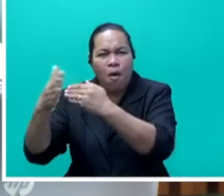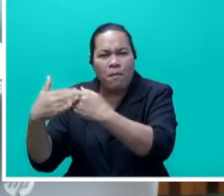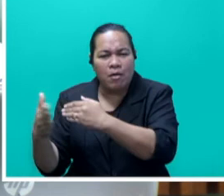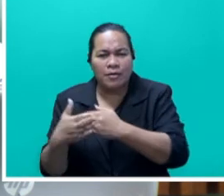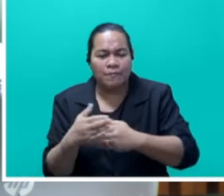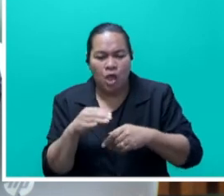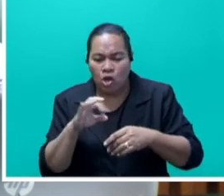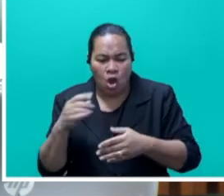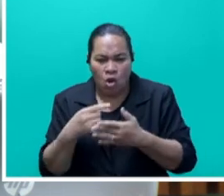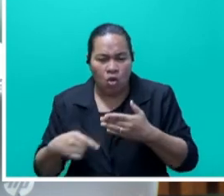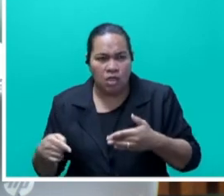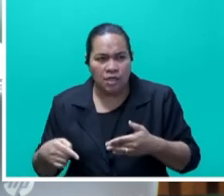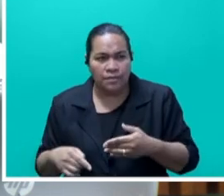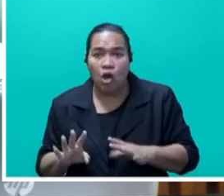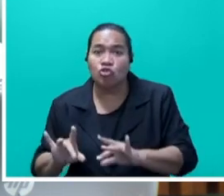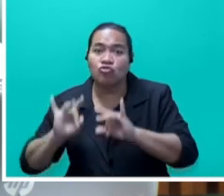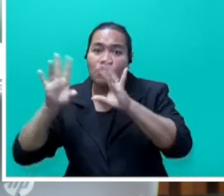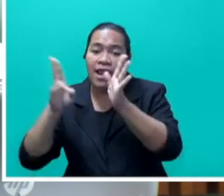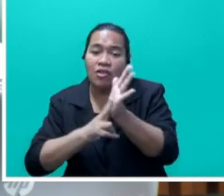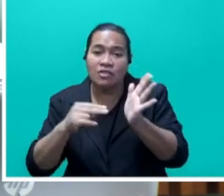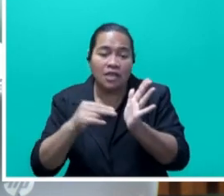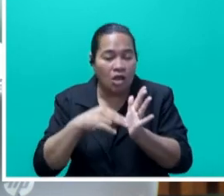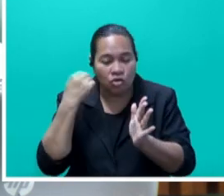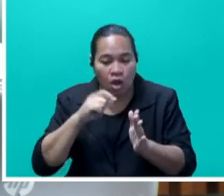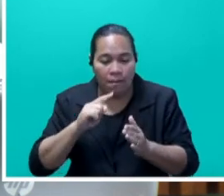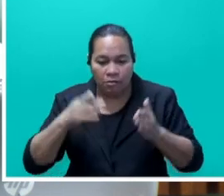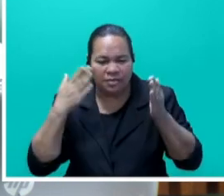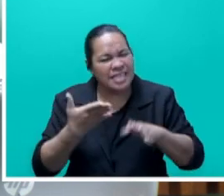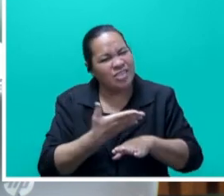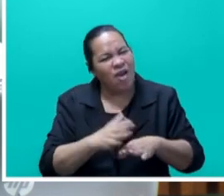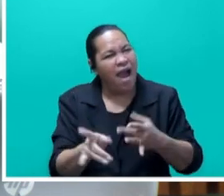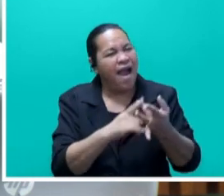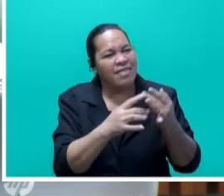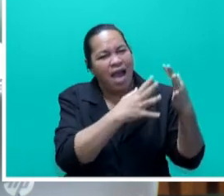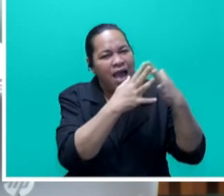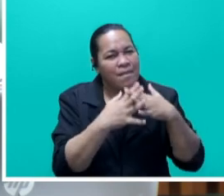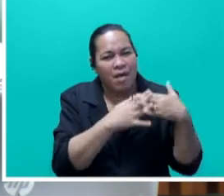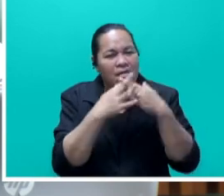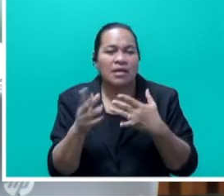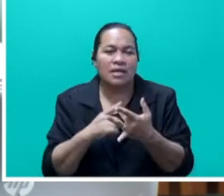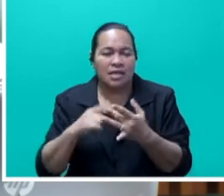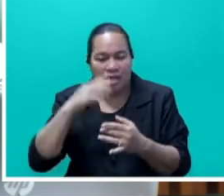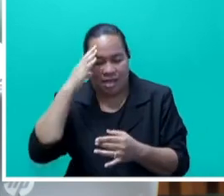only in Australia and New Zealand, but also in totally new markets in the US and other countries. Thank you, Mr. Speaker.